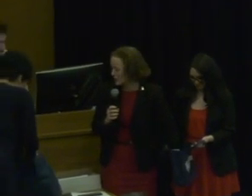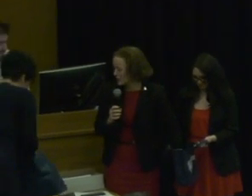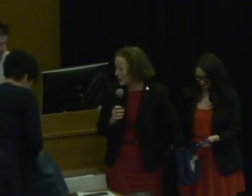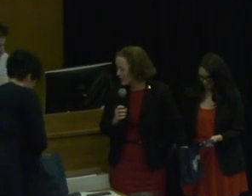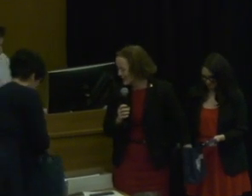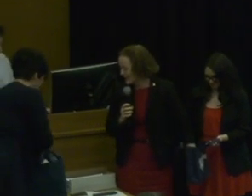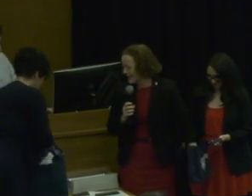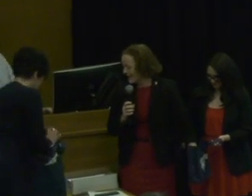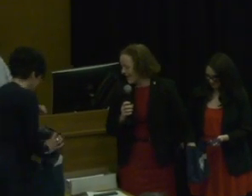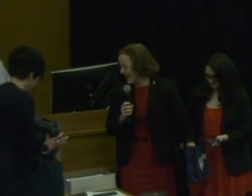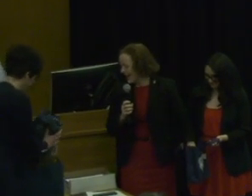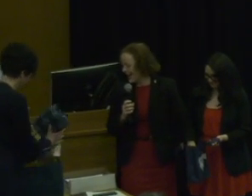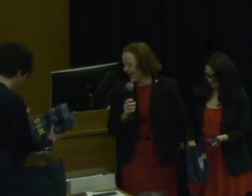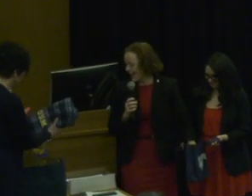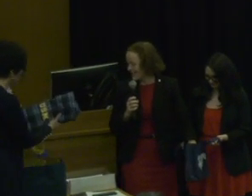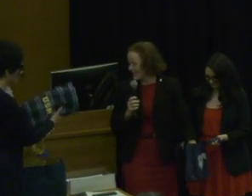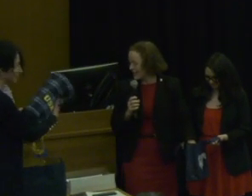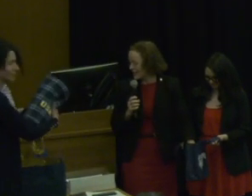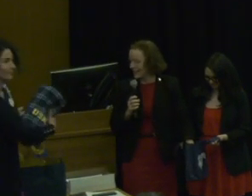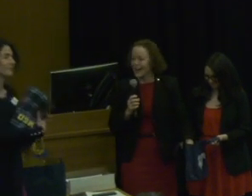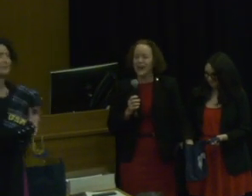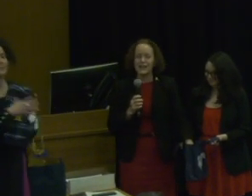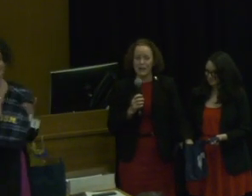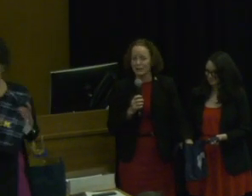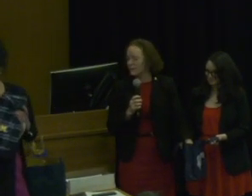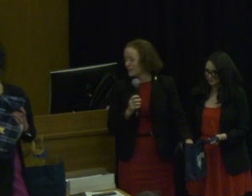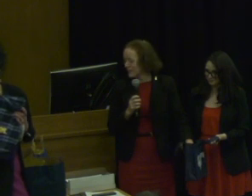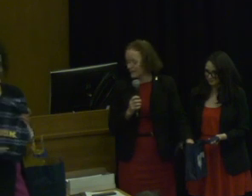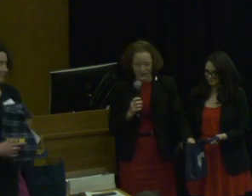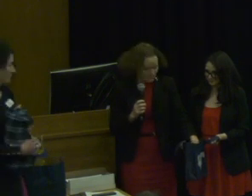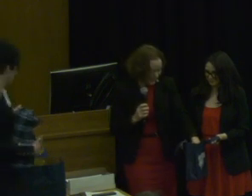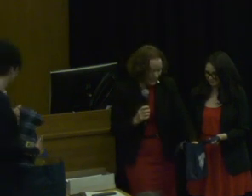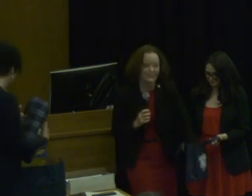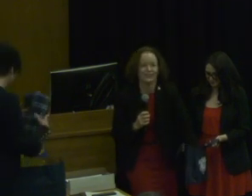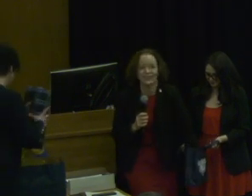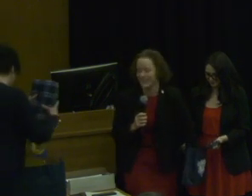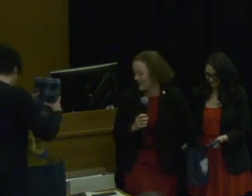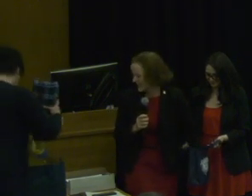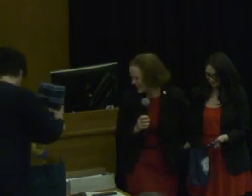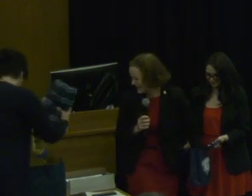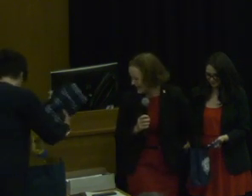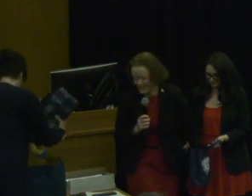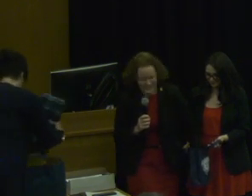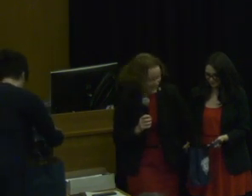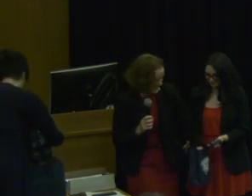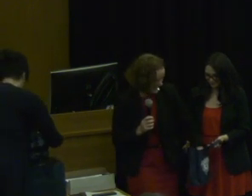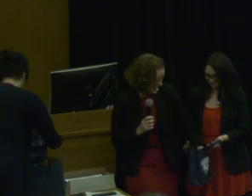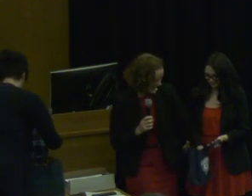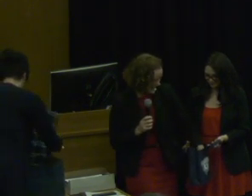built for two, and a couple of USM mugs.